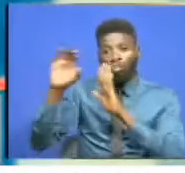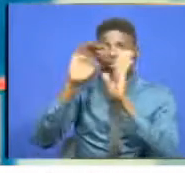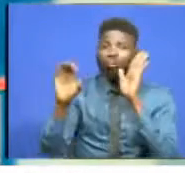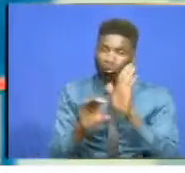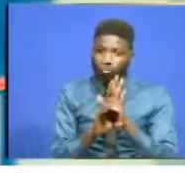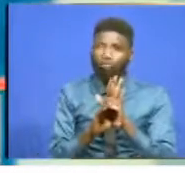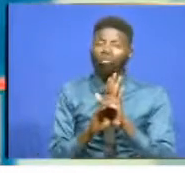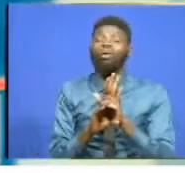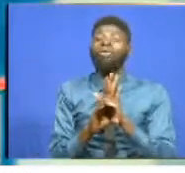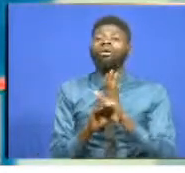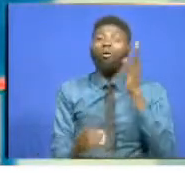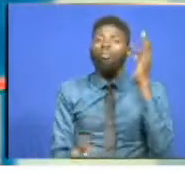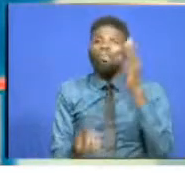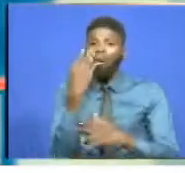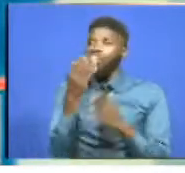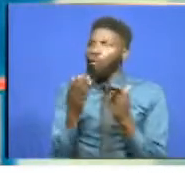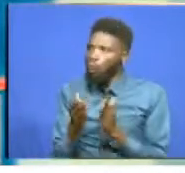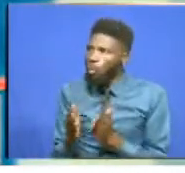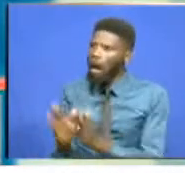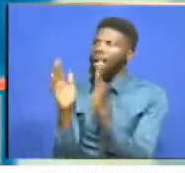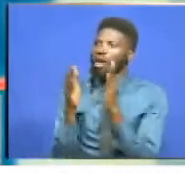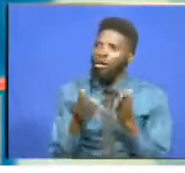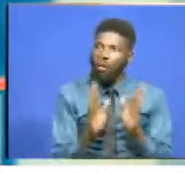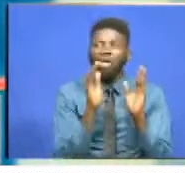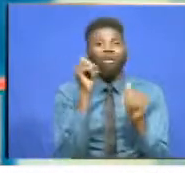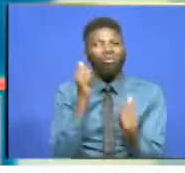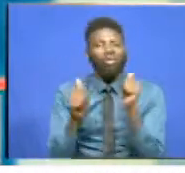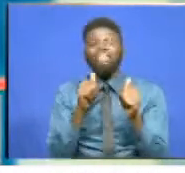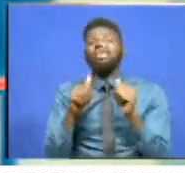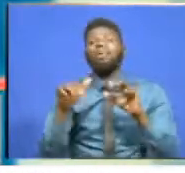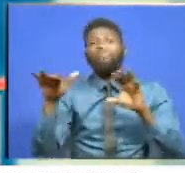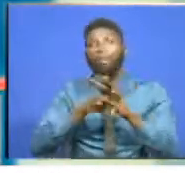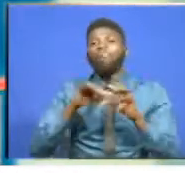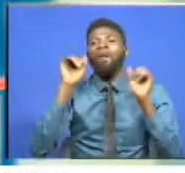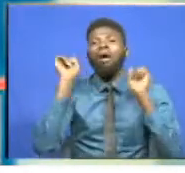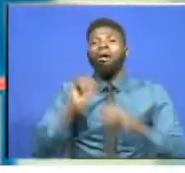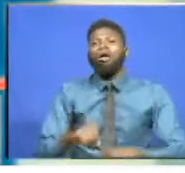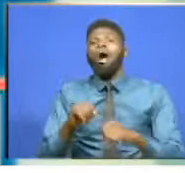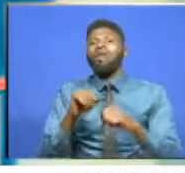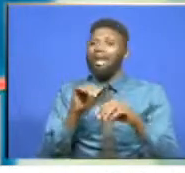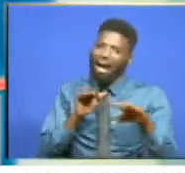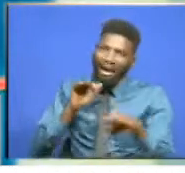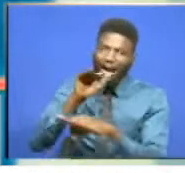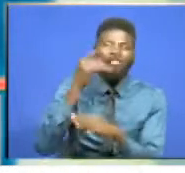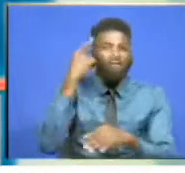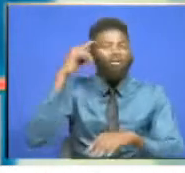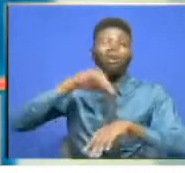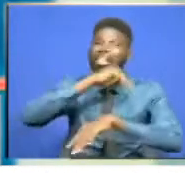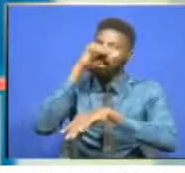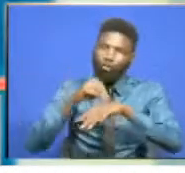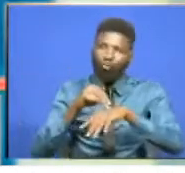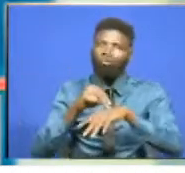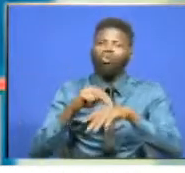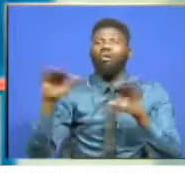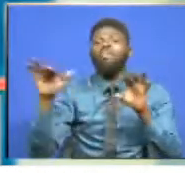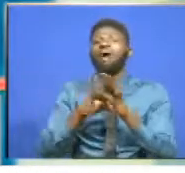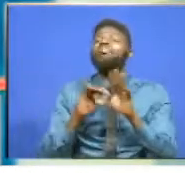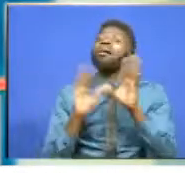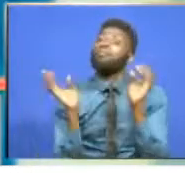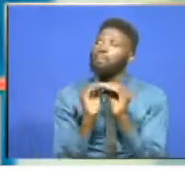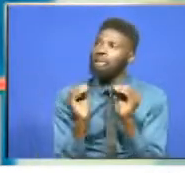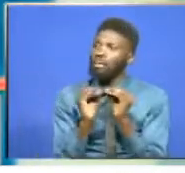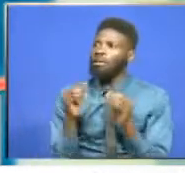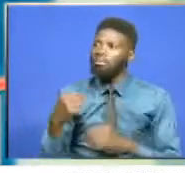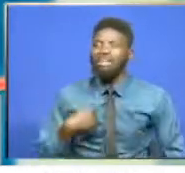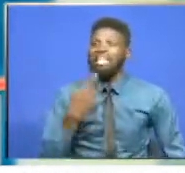member initiating such national delegates meetings. And I must confess, all of